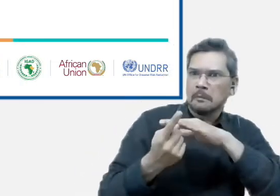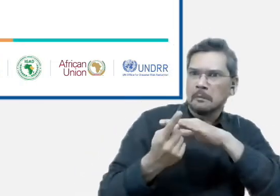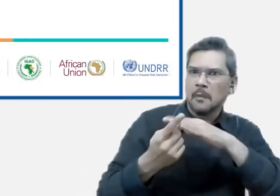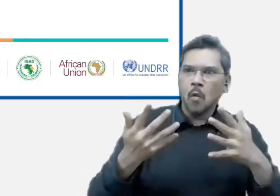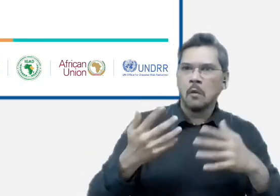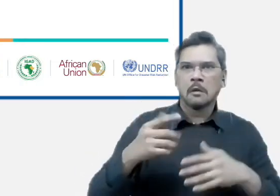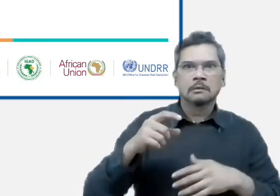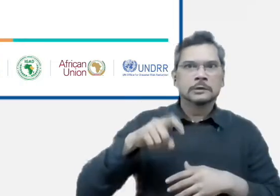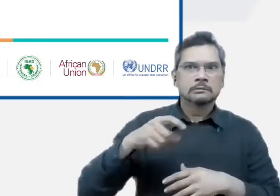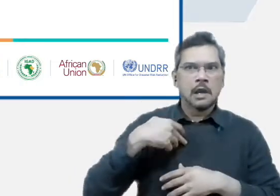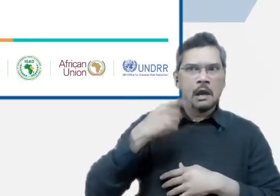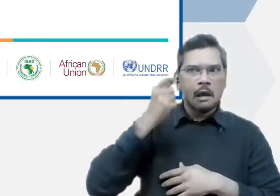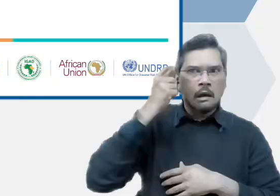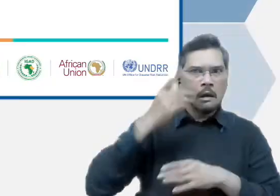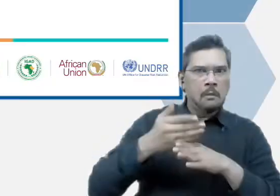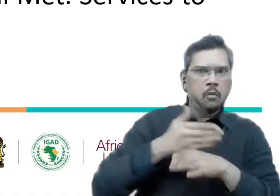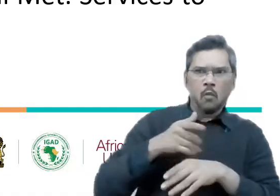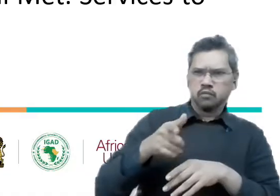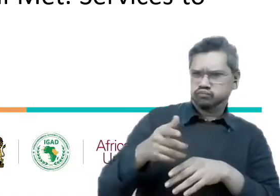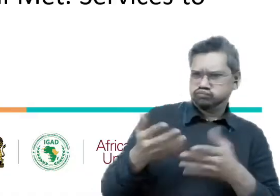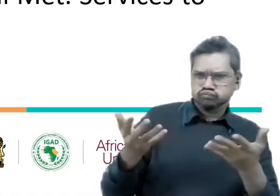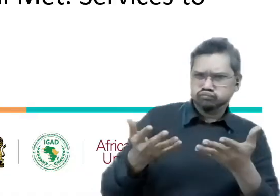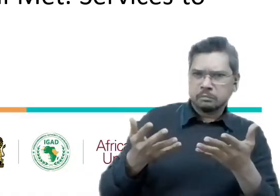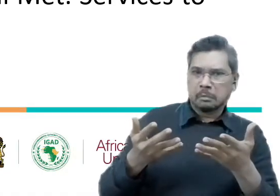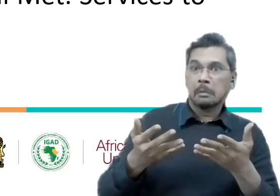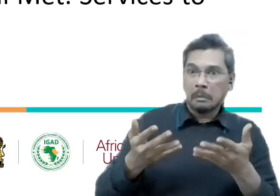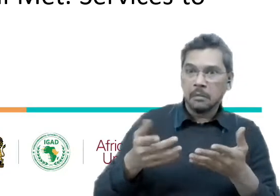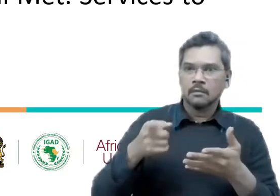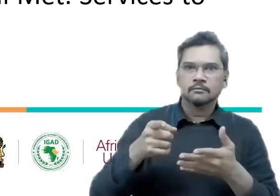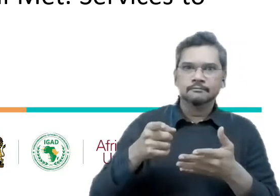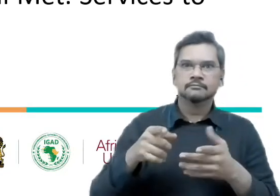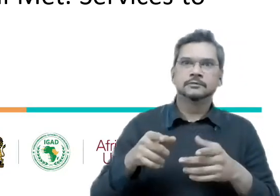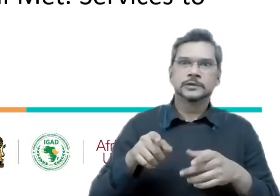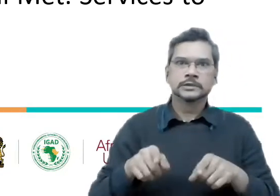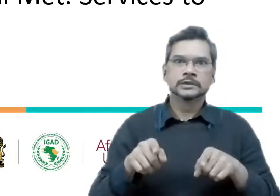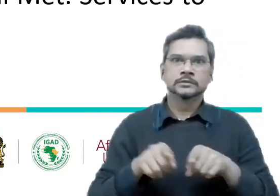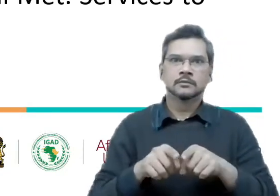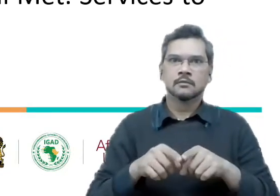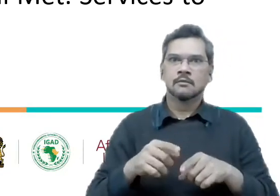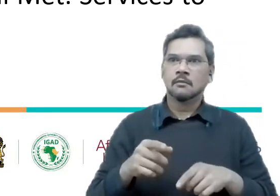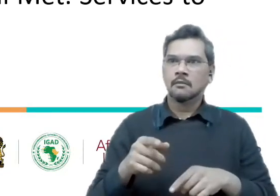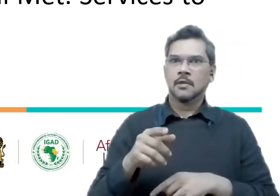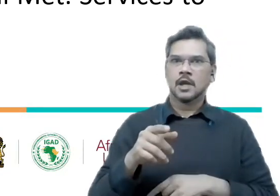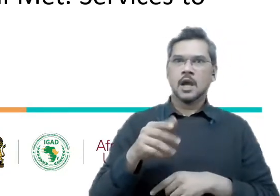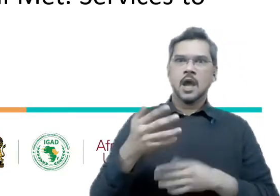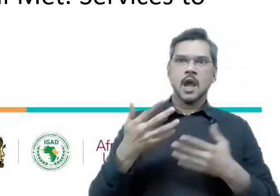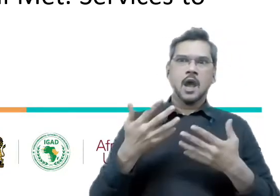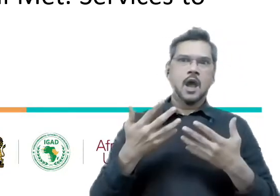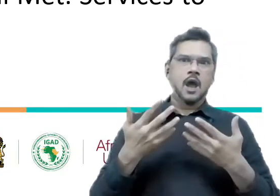in mainstreaming DRR in development plans.